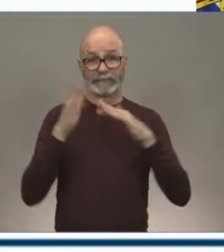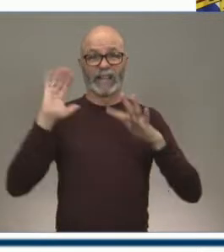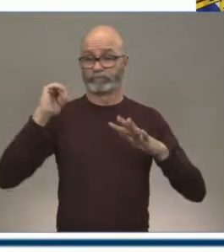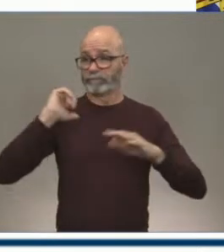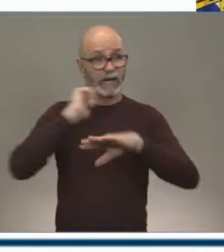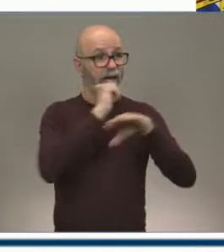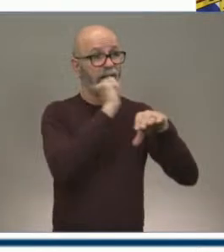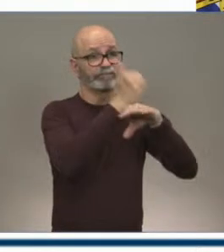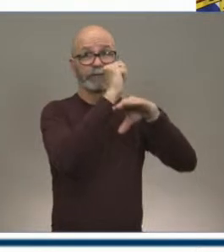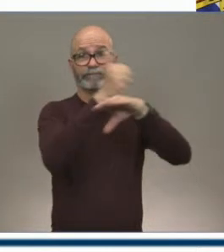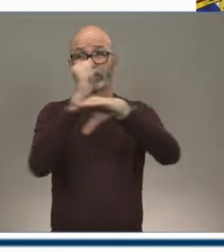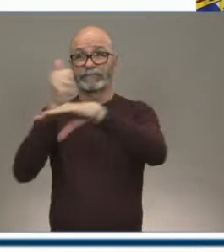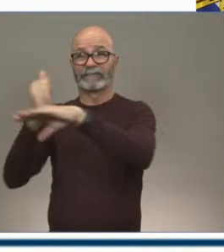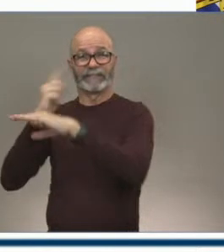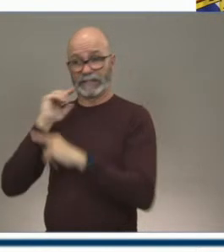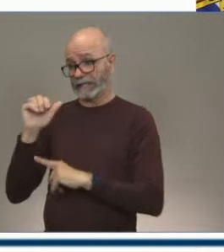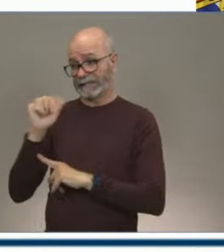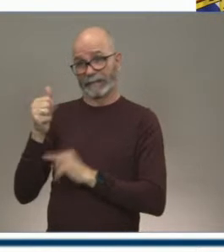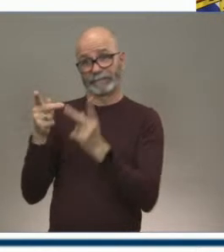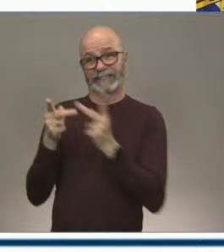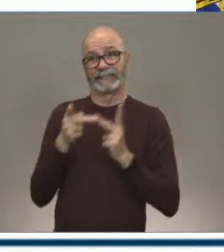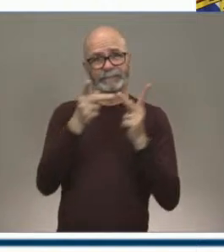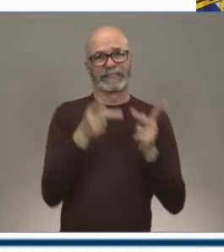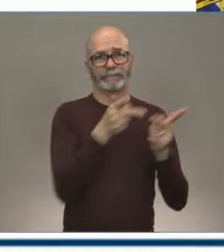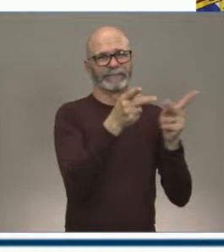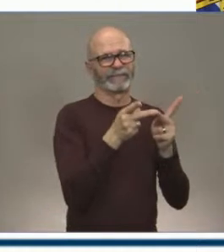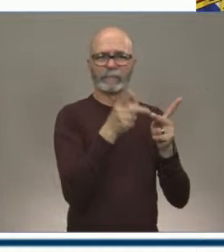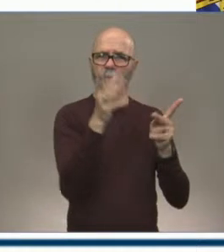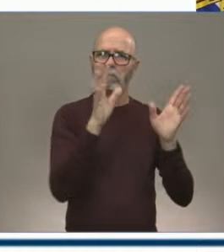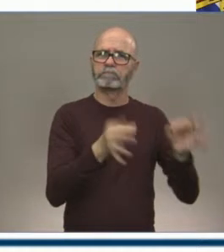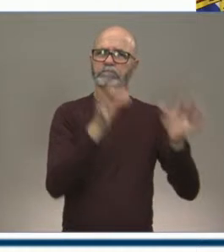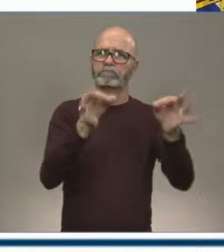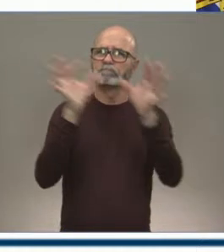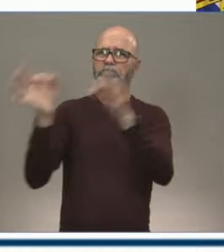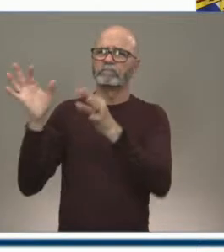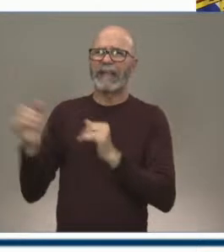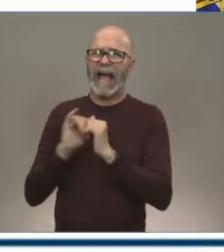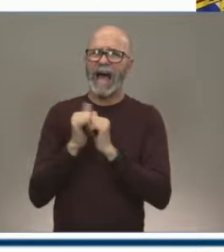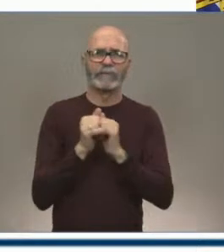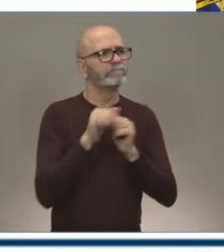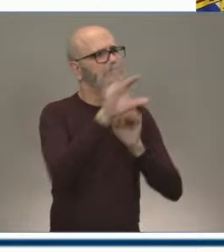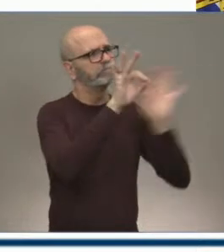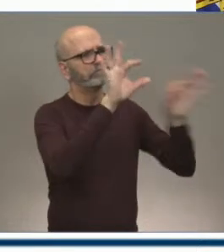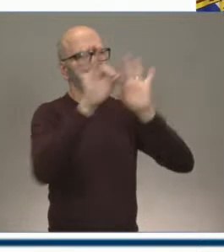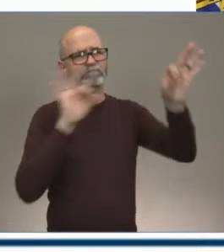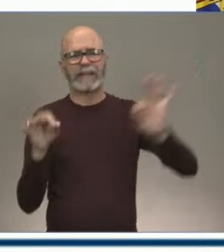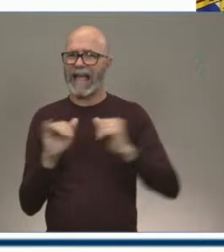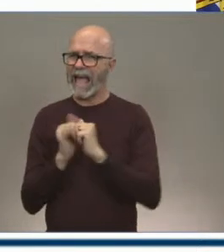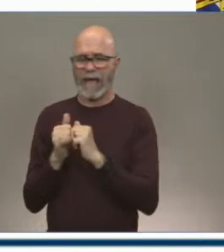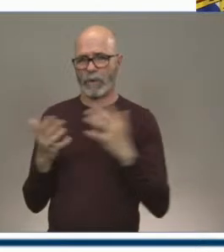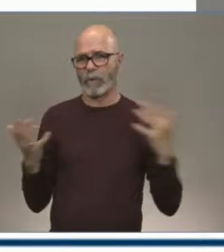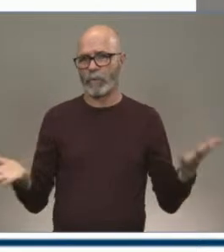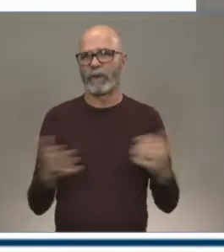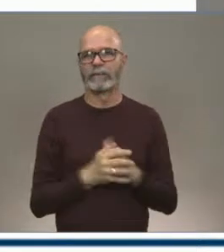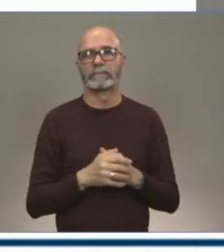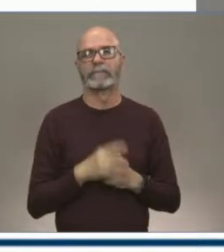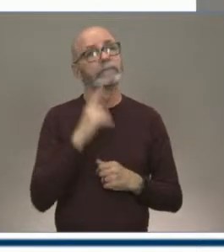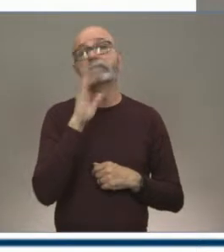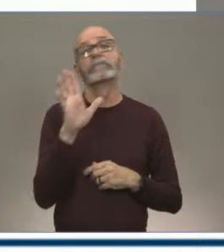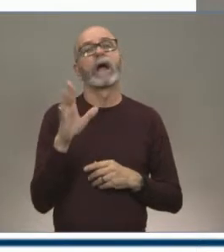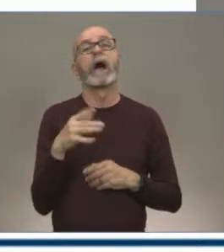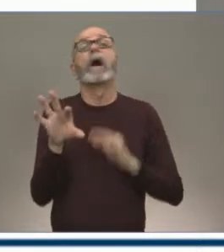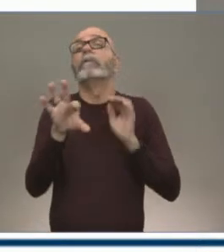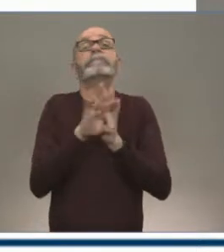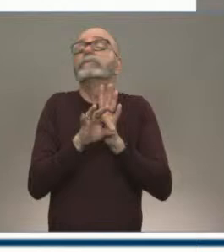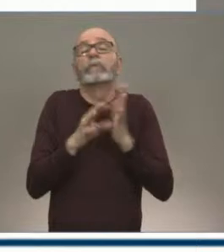how many people are involved in staffing these clinics through March. So, I mean, they were selected based on, we needed to make